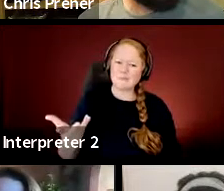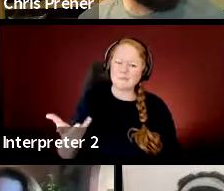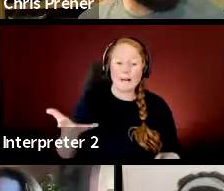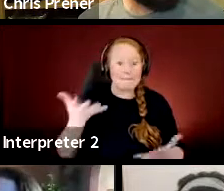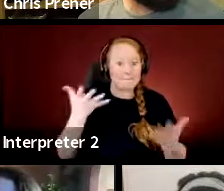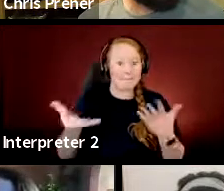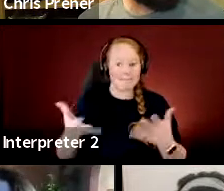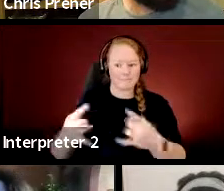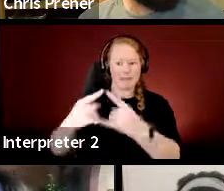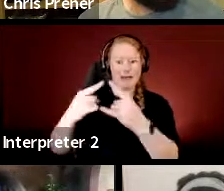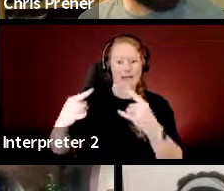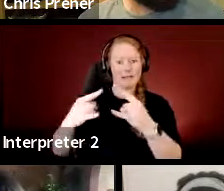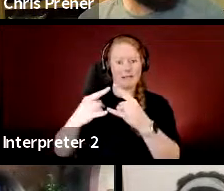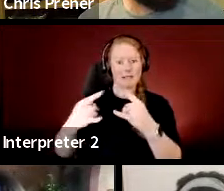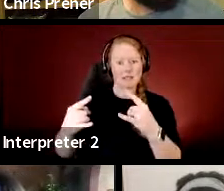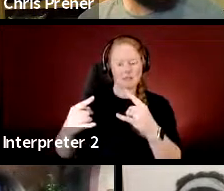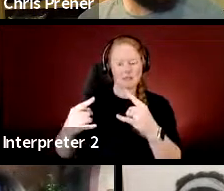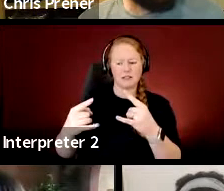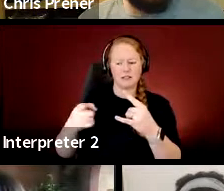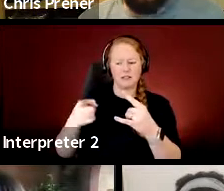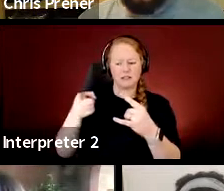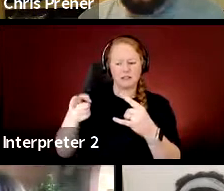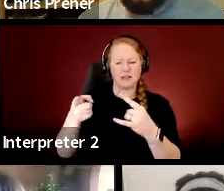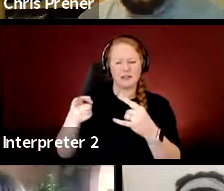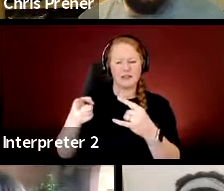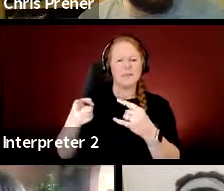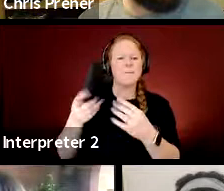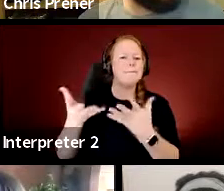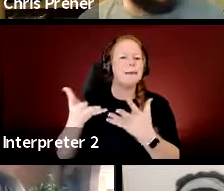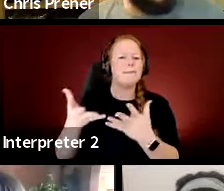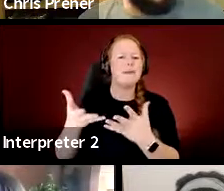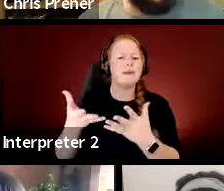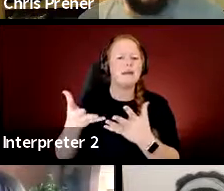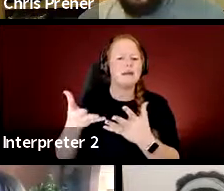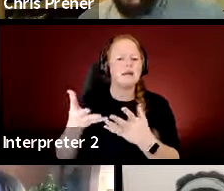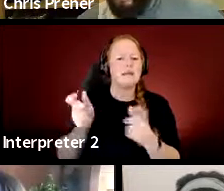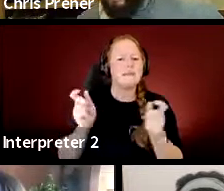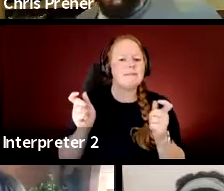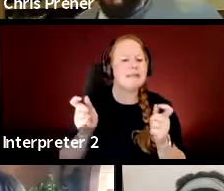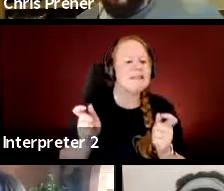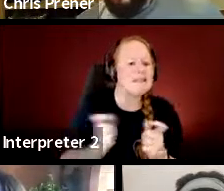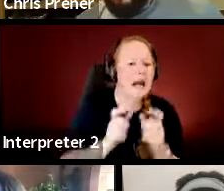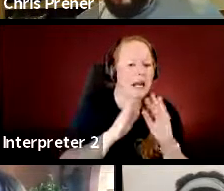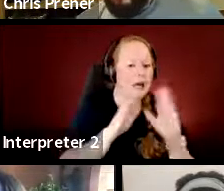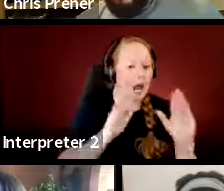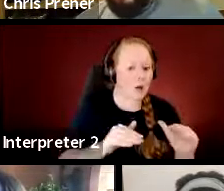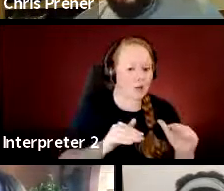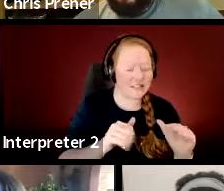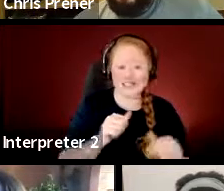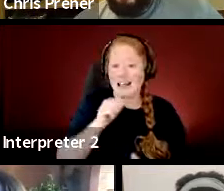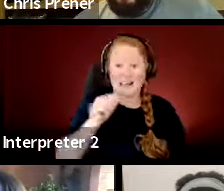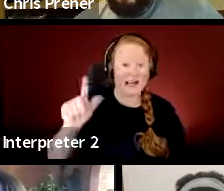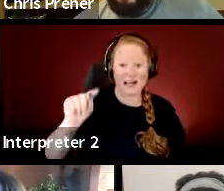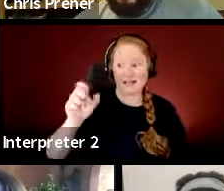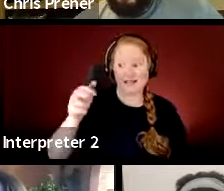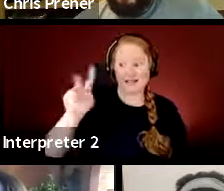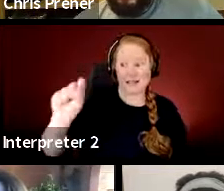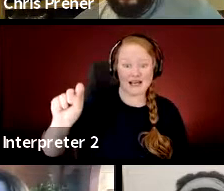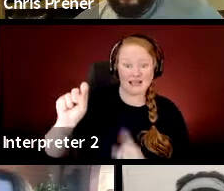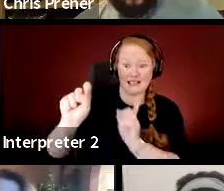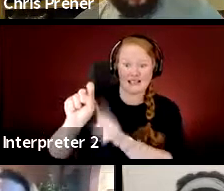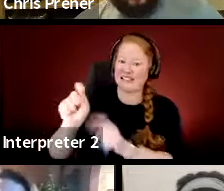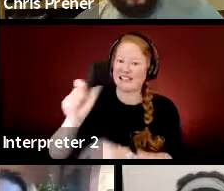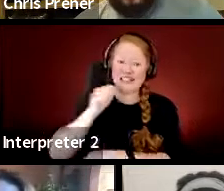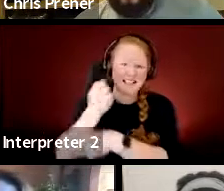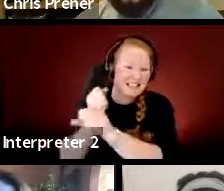encampments set of tiny houses rather than tents and structures that are less safe. We might be